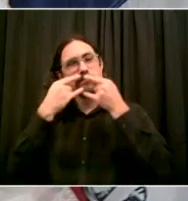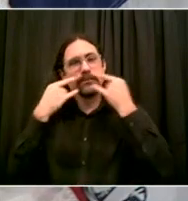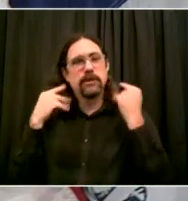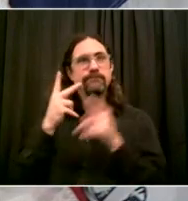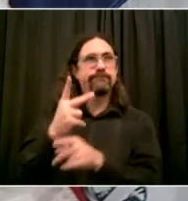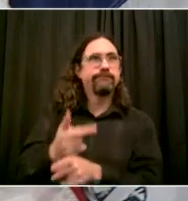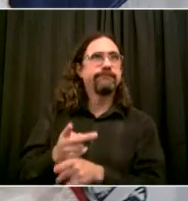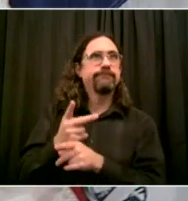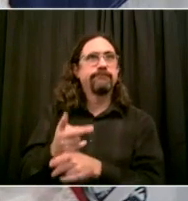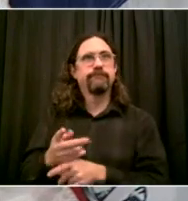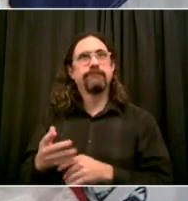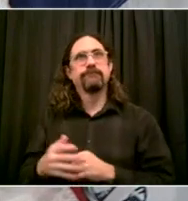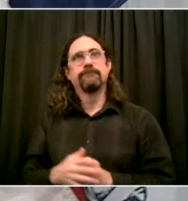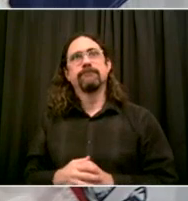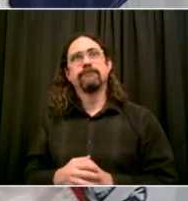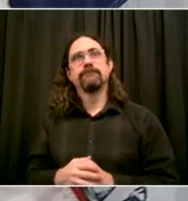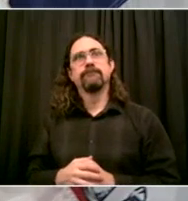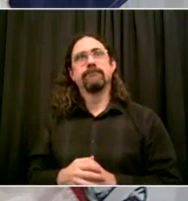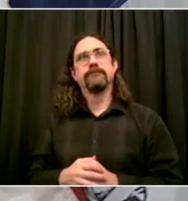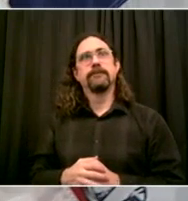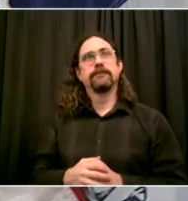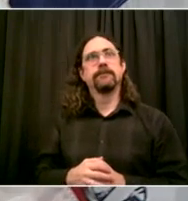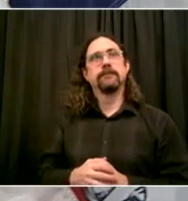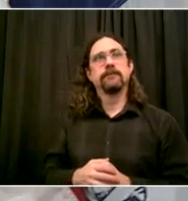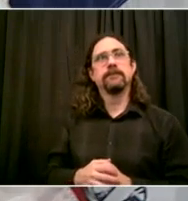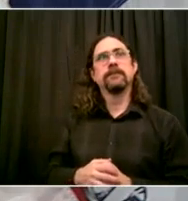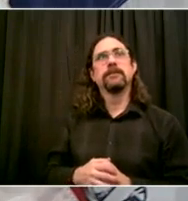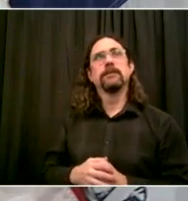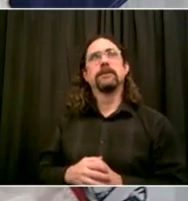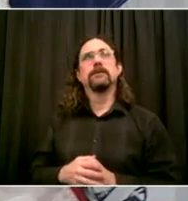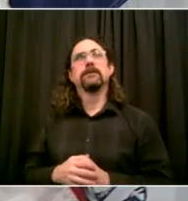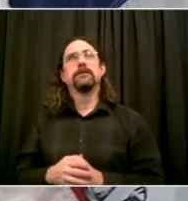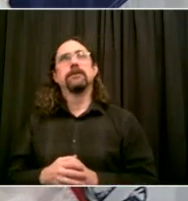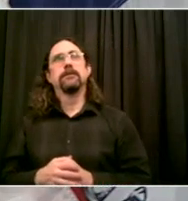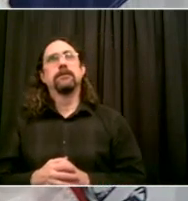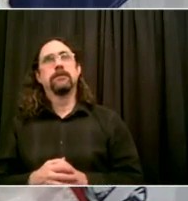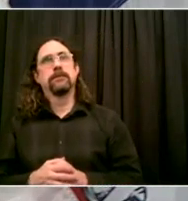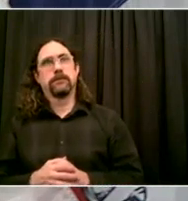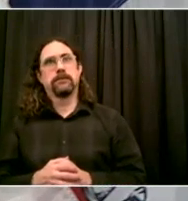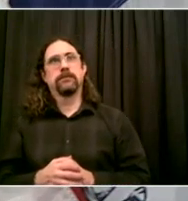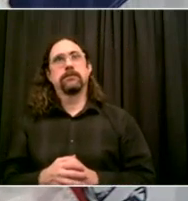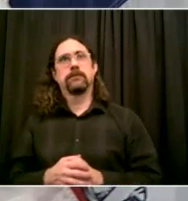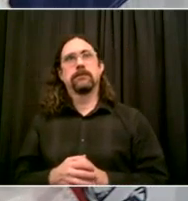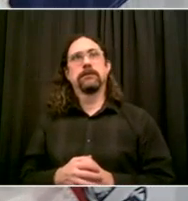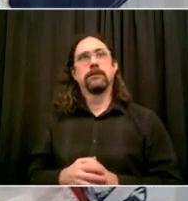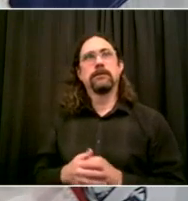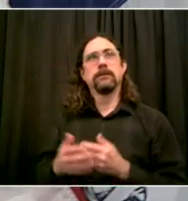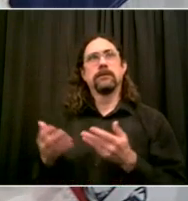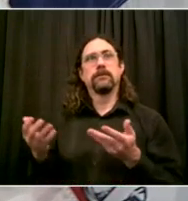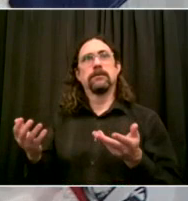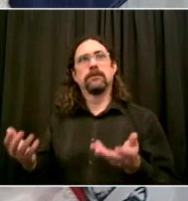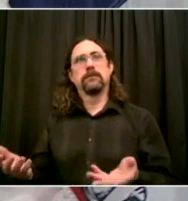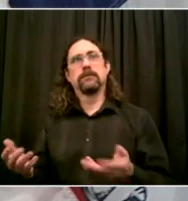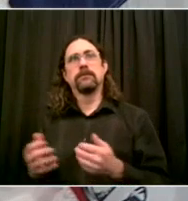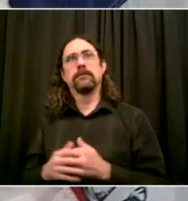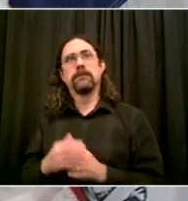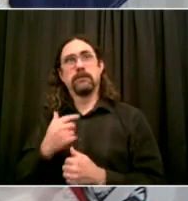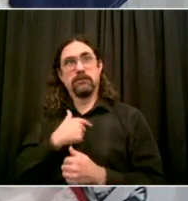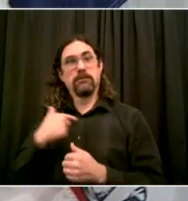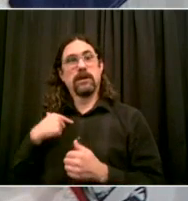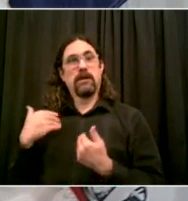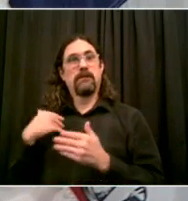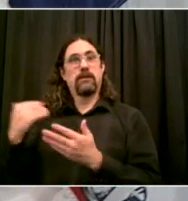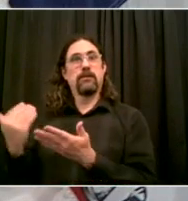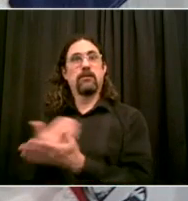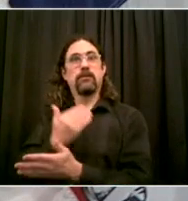you've reached out to that administration yet, and just any thoughts on what your strategy will be for getting,